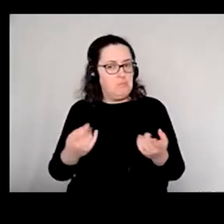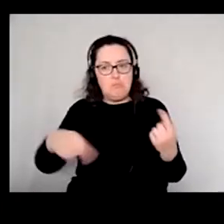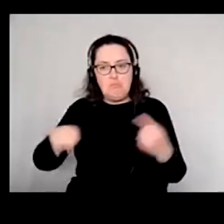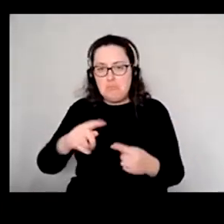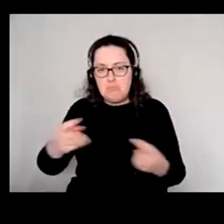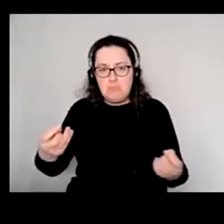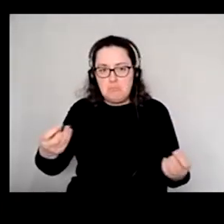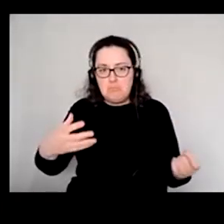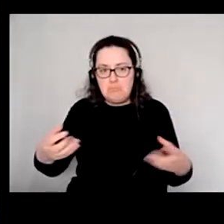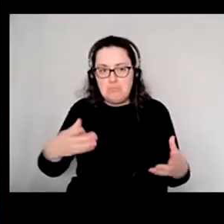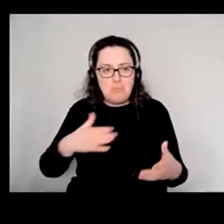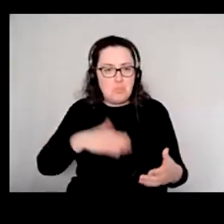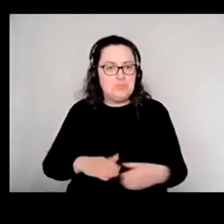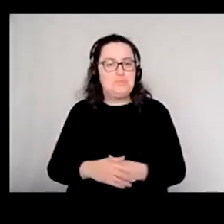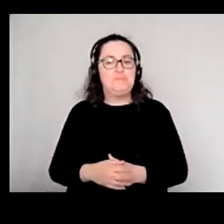sort of unpick some of that.